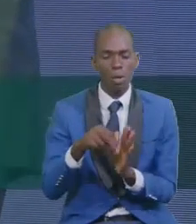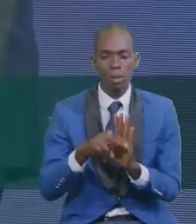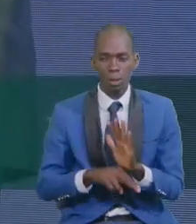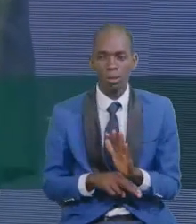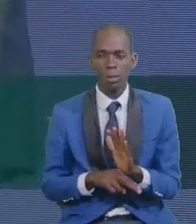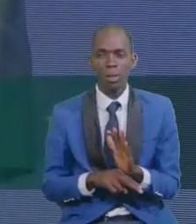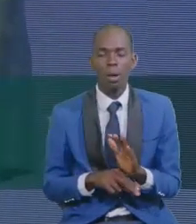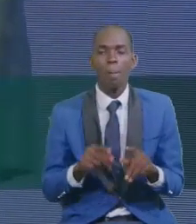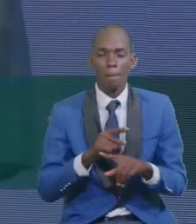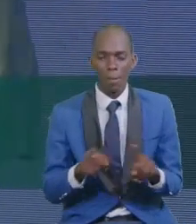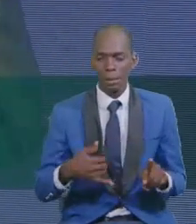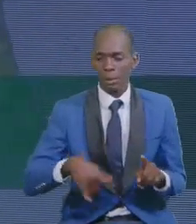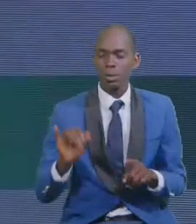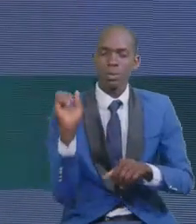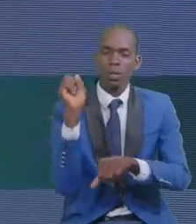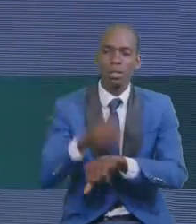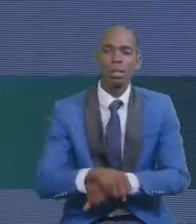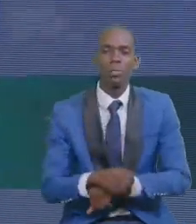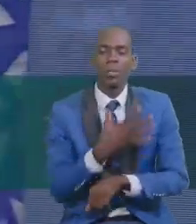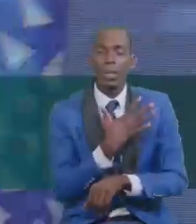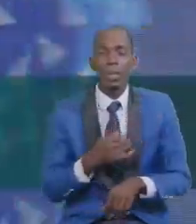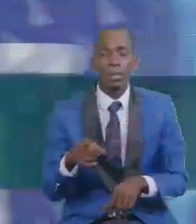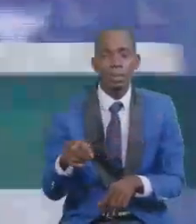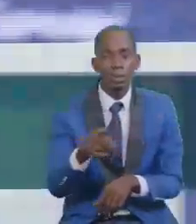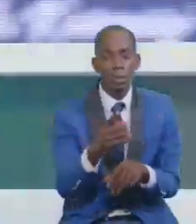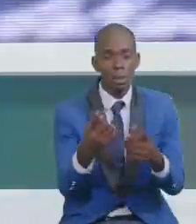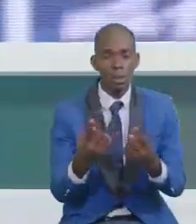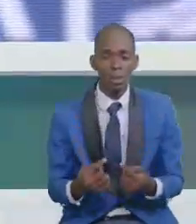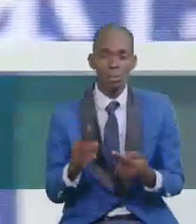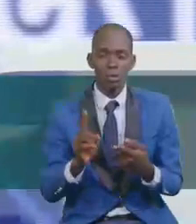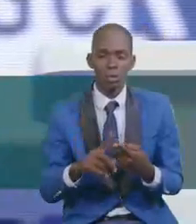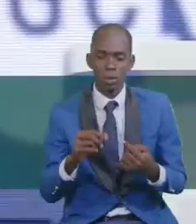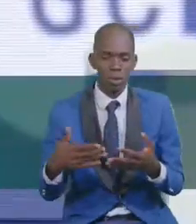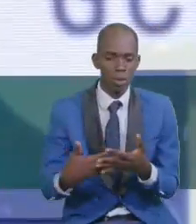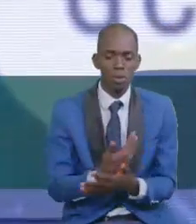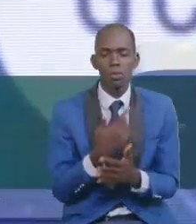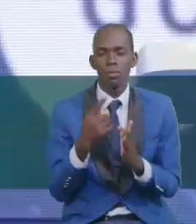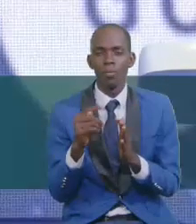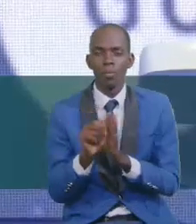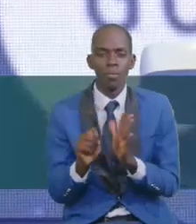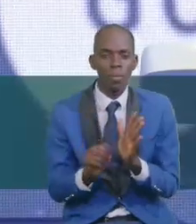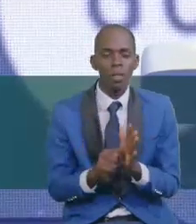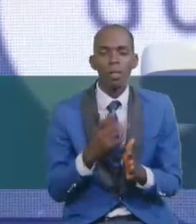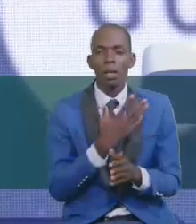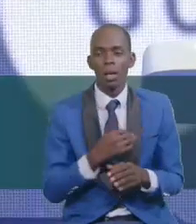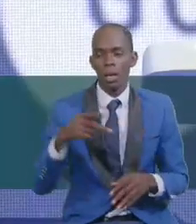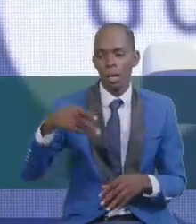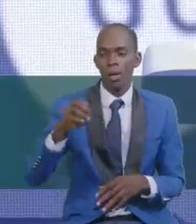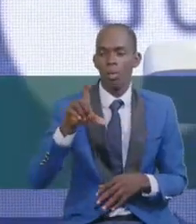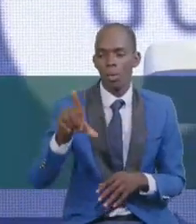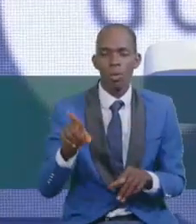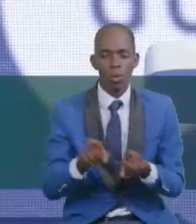but he overcame. And then you come to the New Testament, and Paul the Apostle